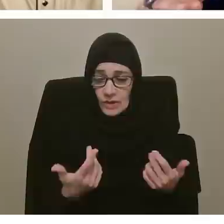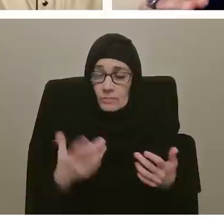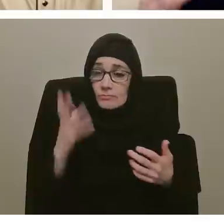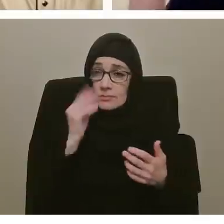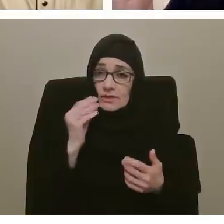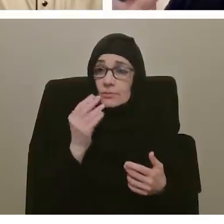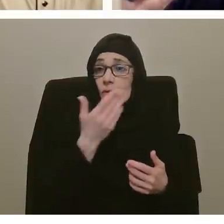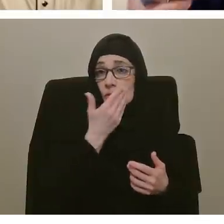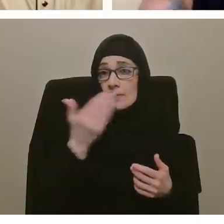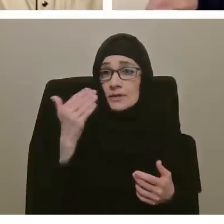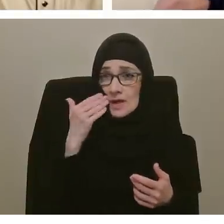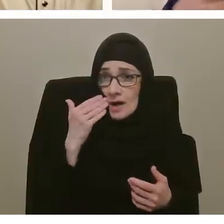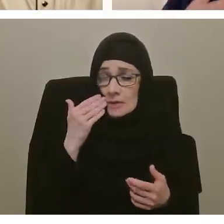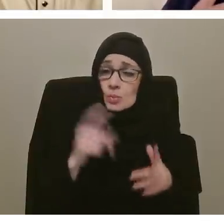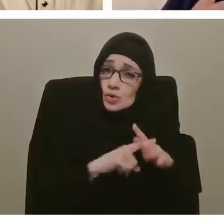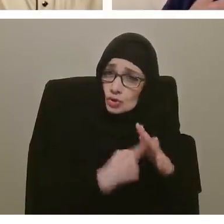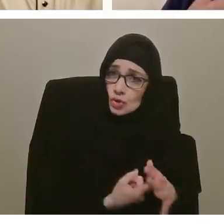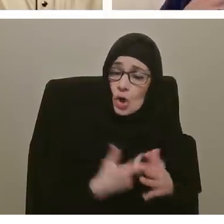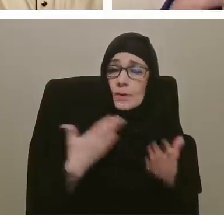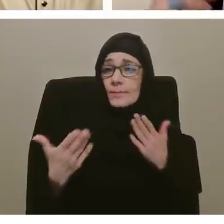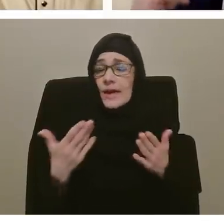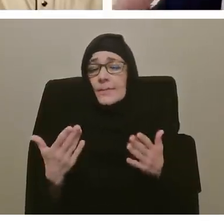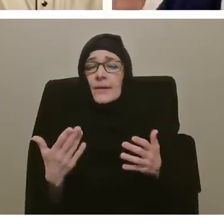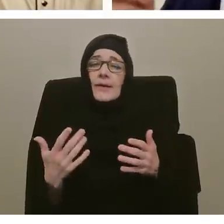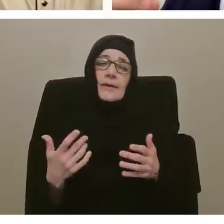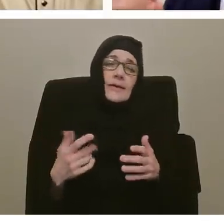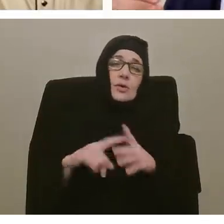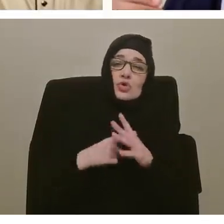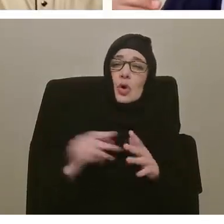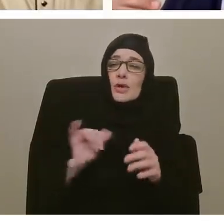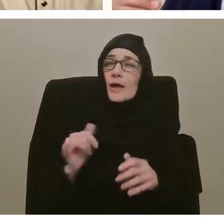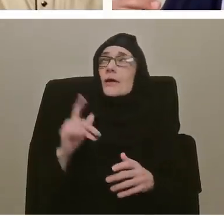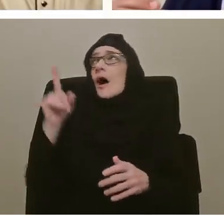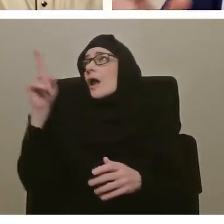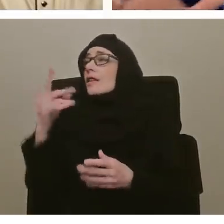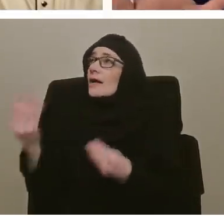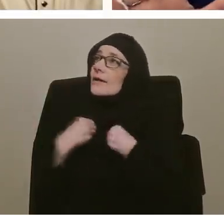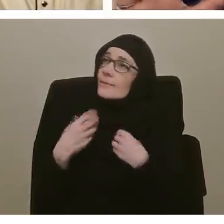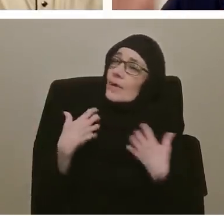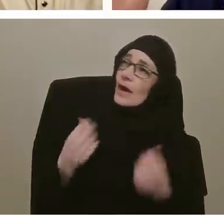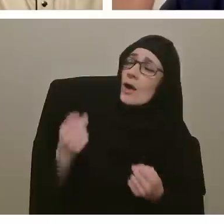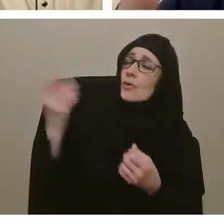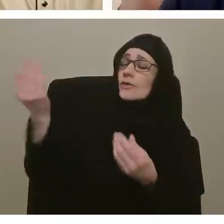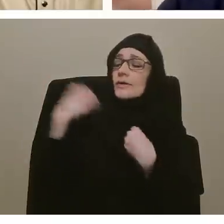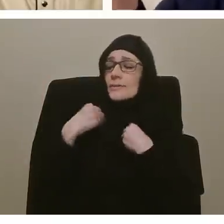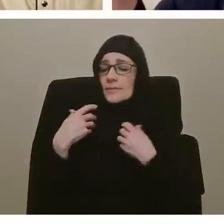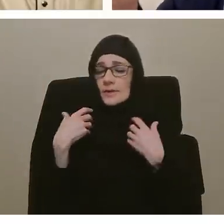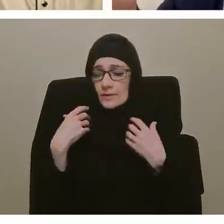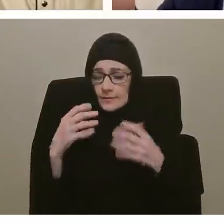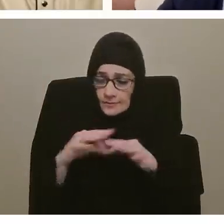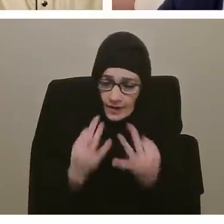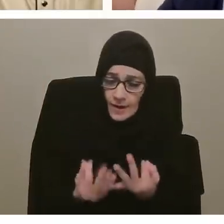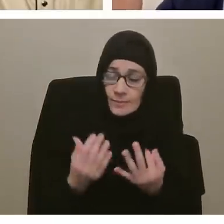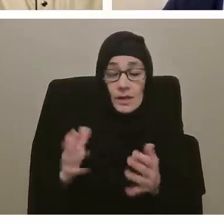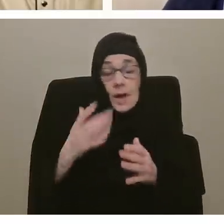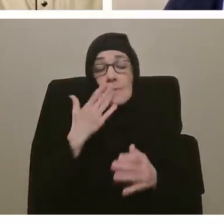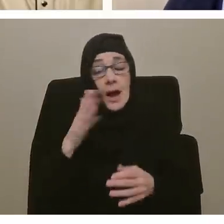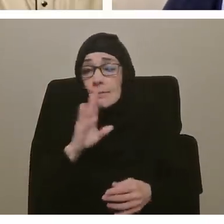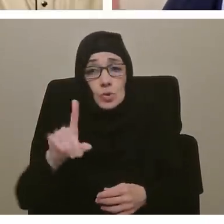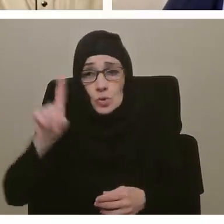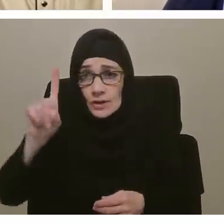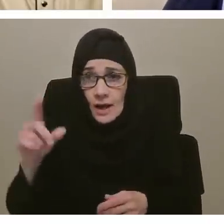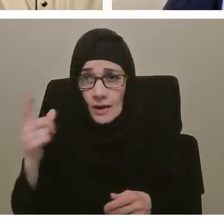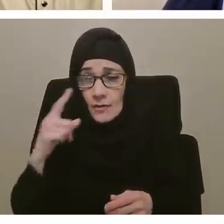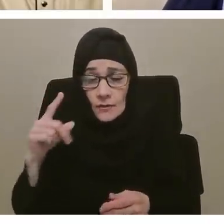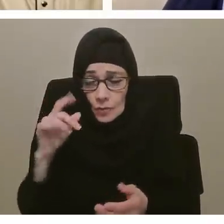of mutatallibat. Like, Allah, give me health, give me a family, give me a wife. Alhamdulillah, ya Rab, Allahumma razuqna jami'an. But there's